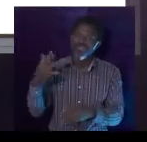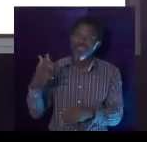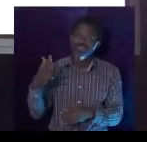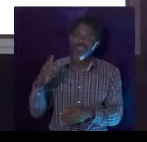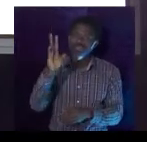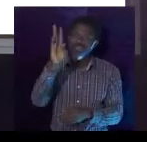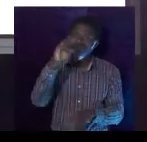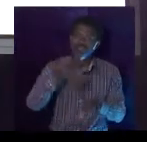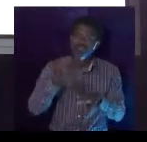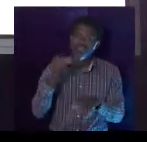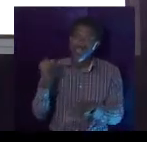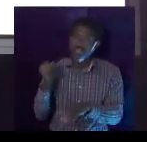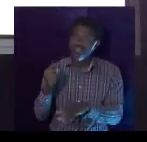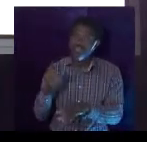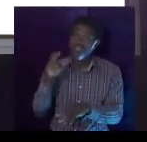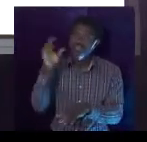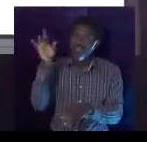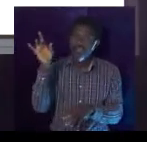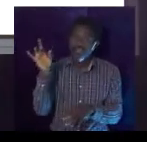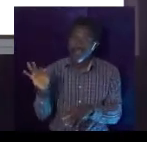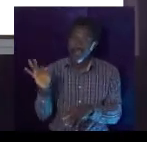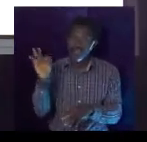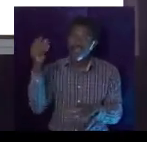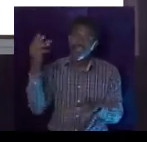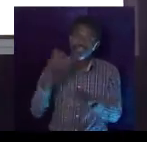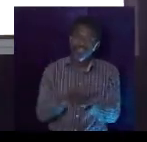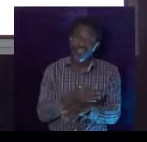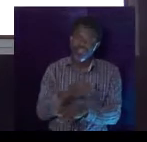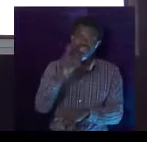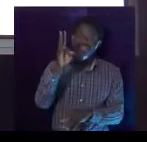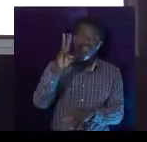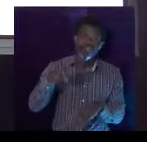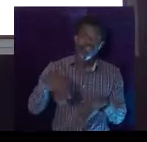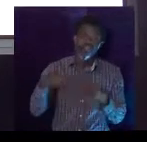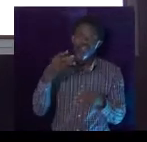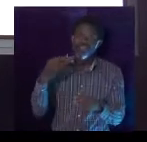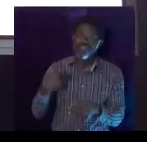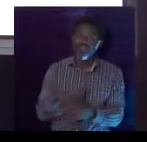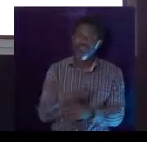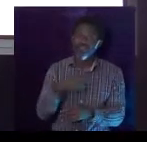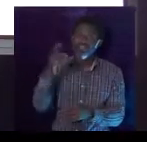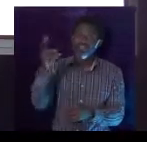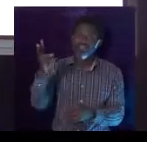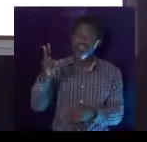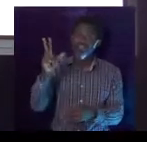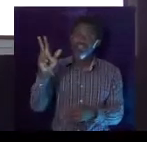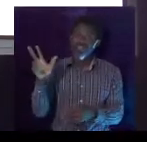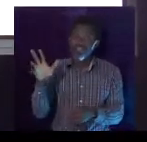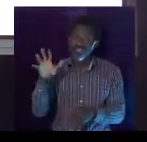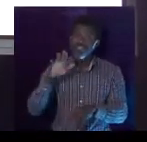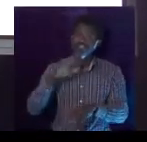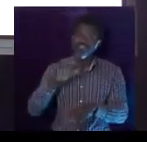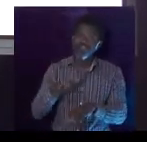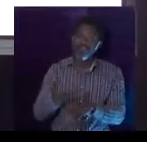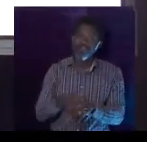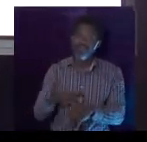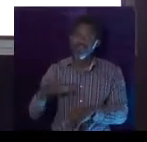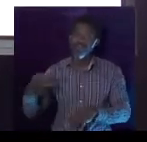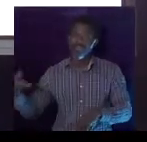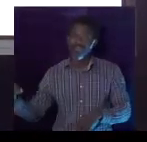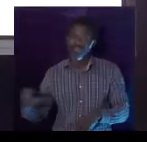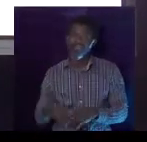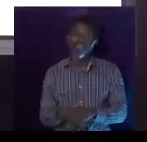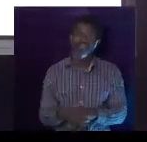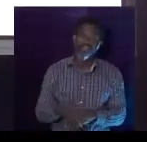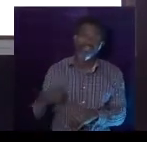35 7 times. So now 9 times 7 gives us 63. So 35 on the left, 63